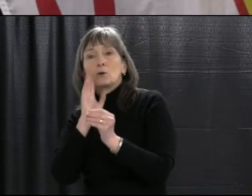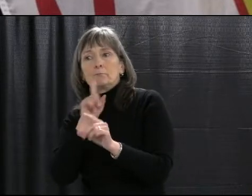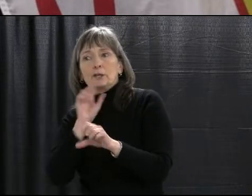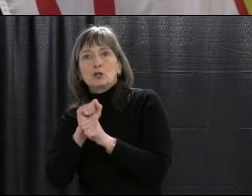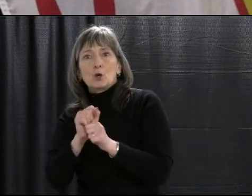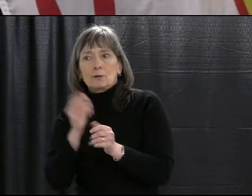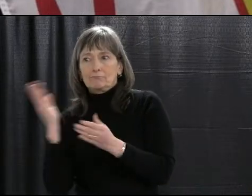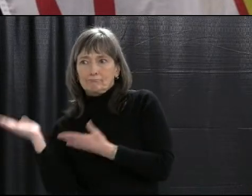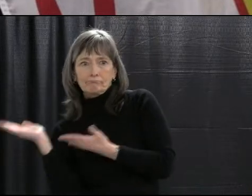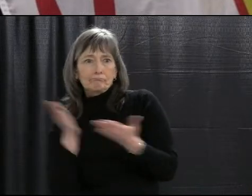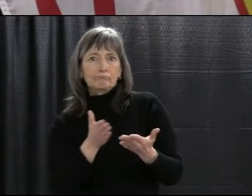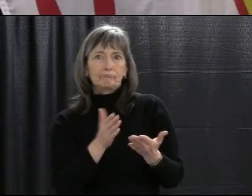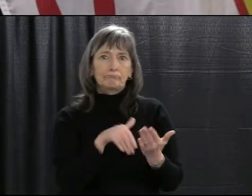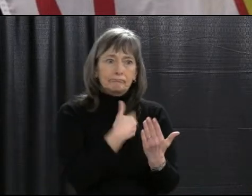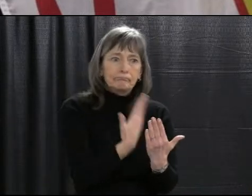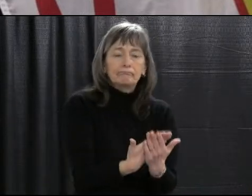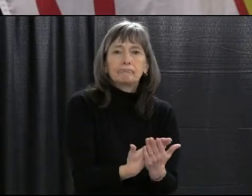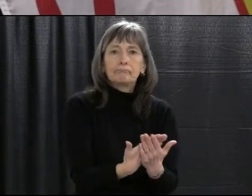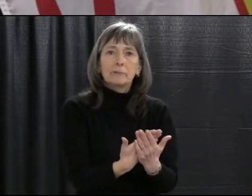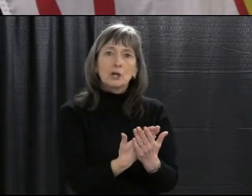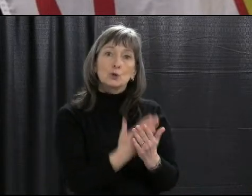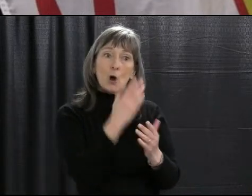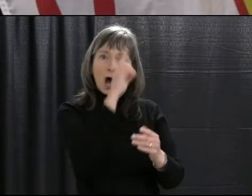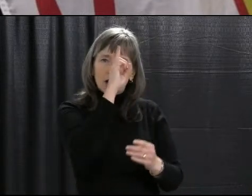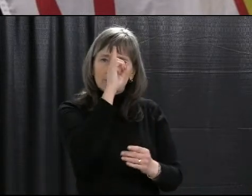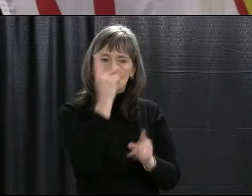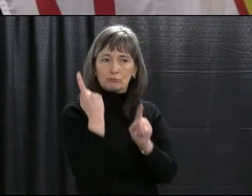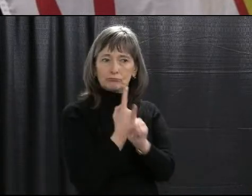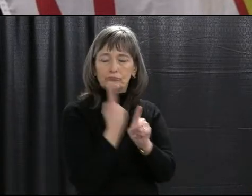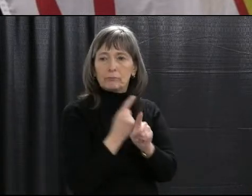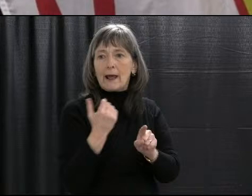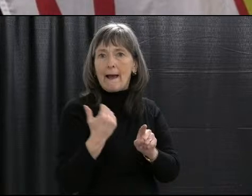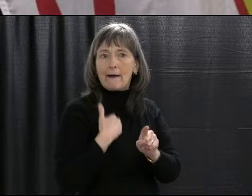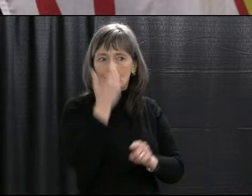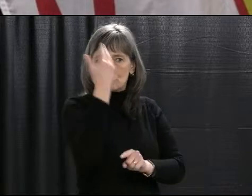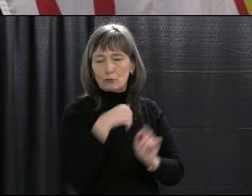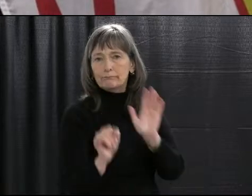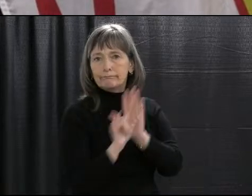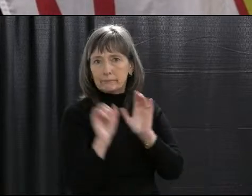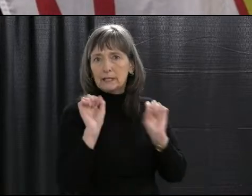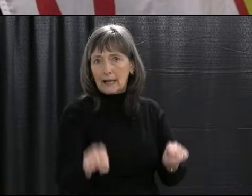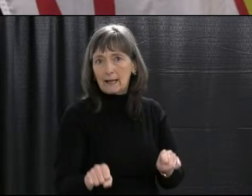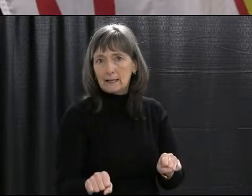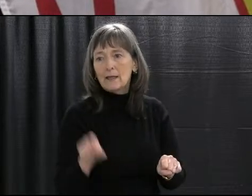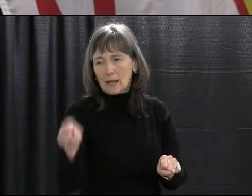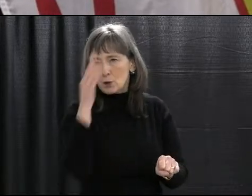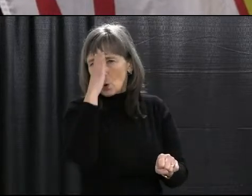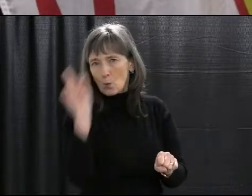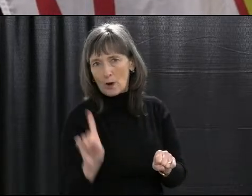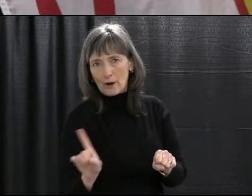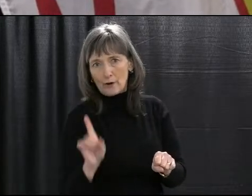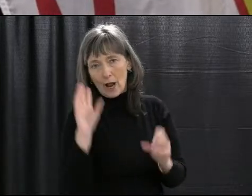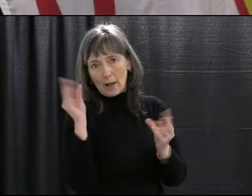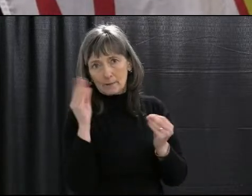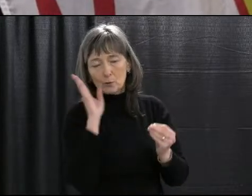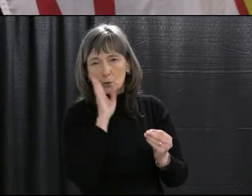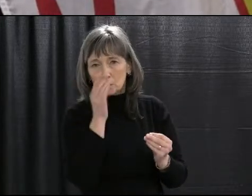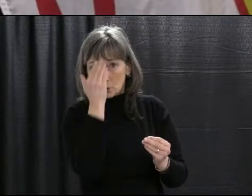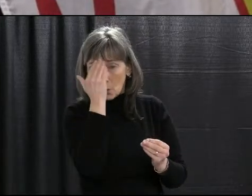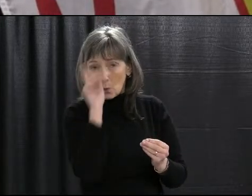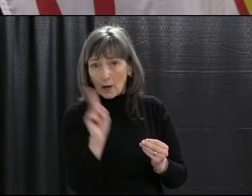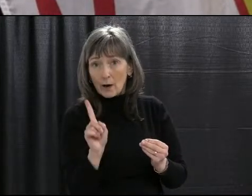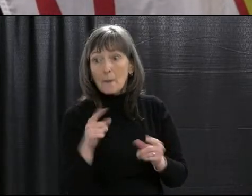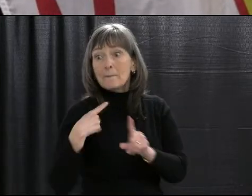to the closest facility with the appropriate equipment to diagnose and treat stroke. And they will notify the hospital that